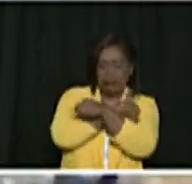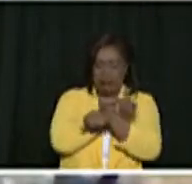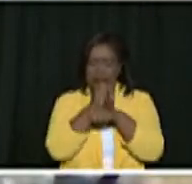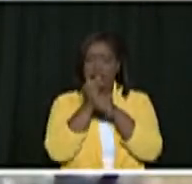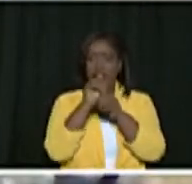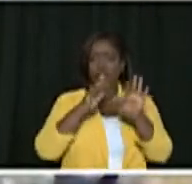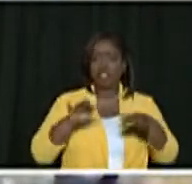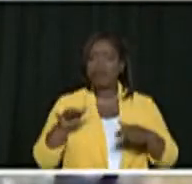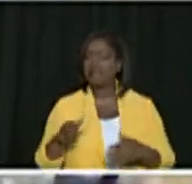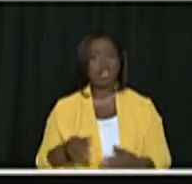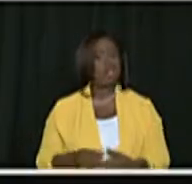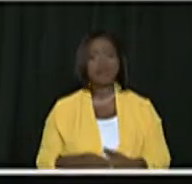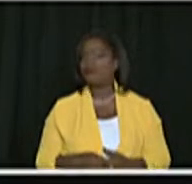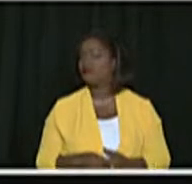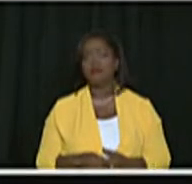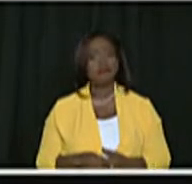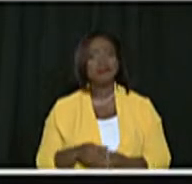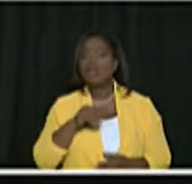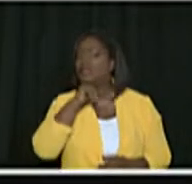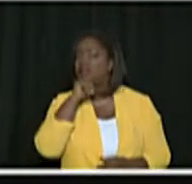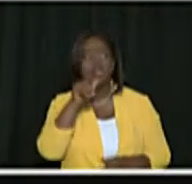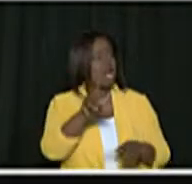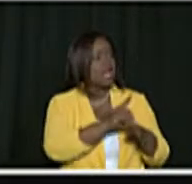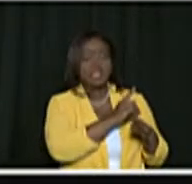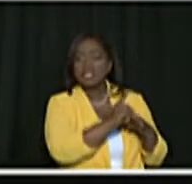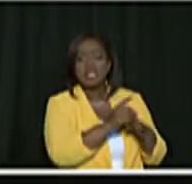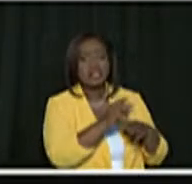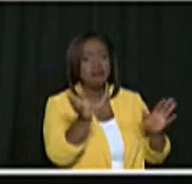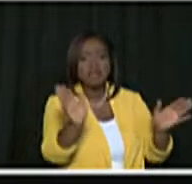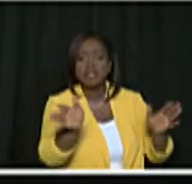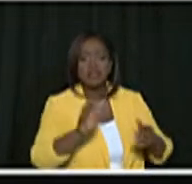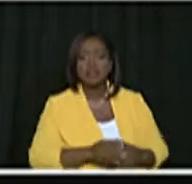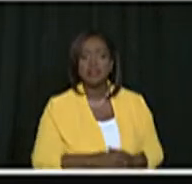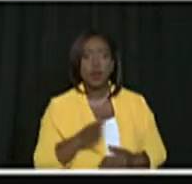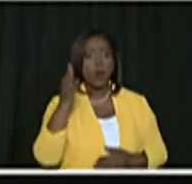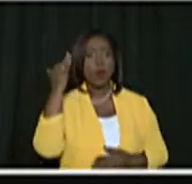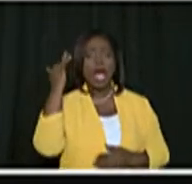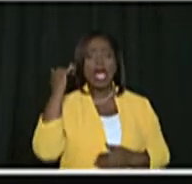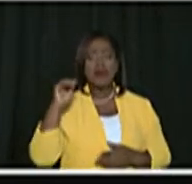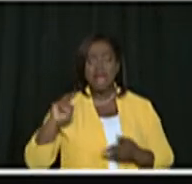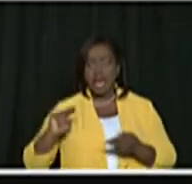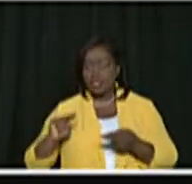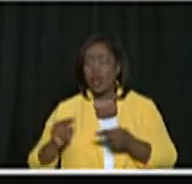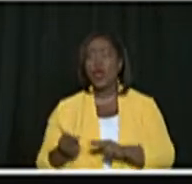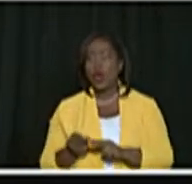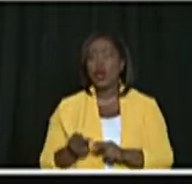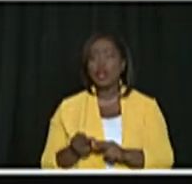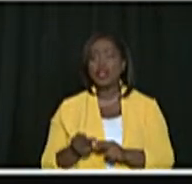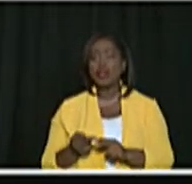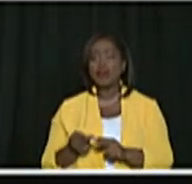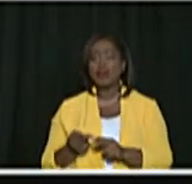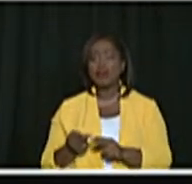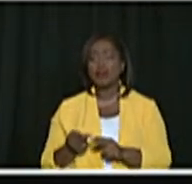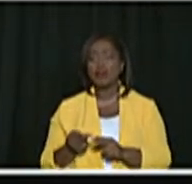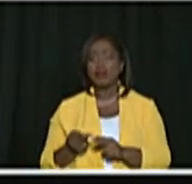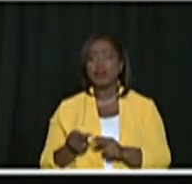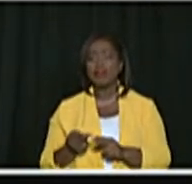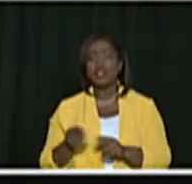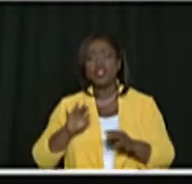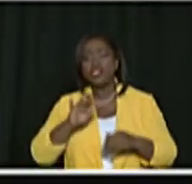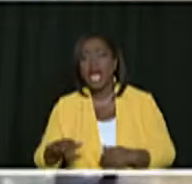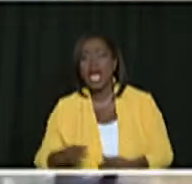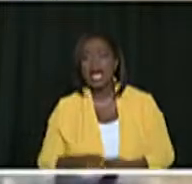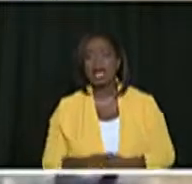is there, because you are actually hurting and you're actually administering cruelty to child. And the section 9 of the